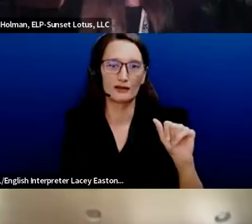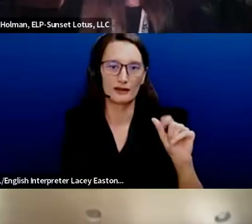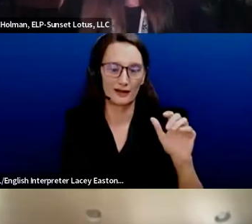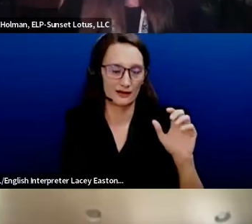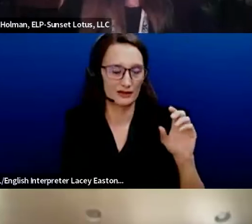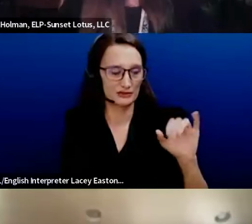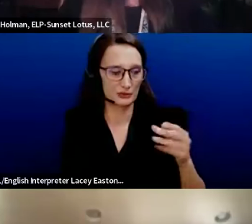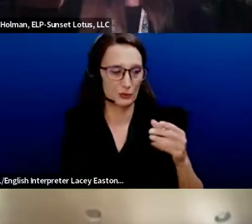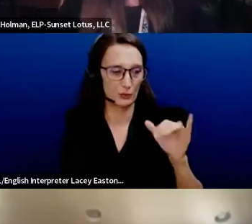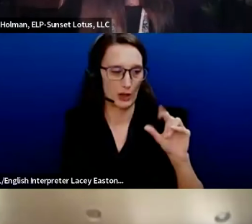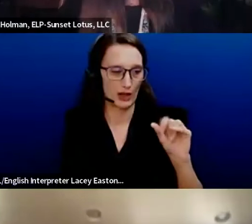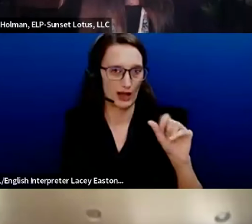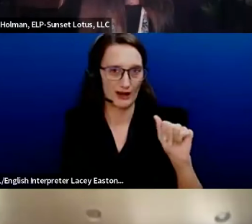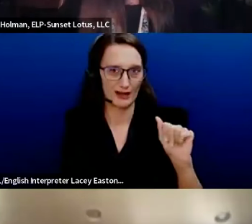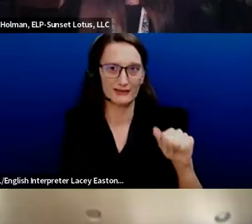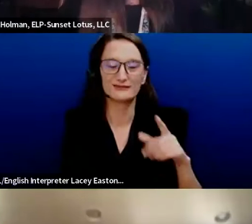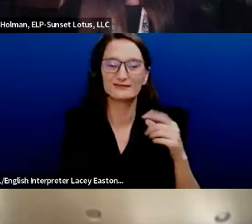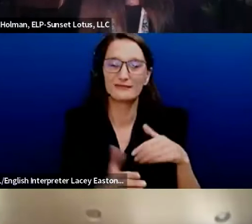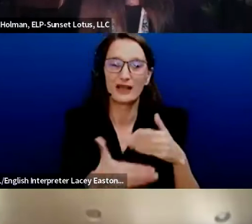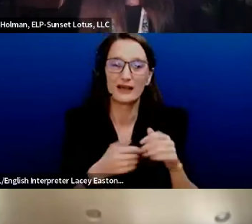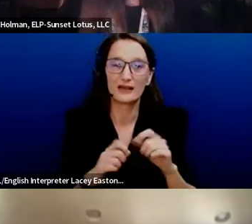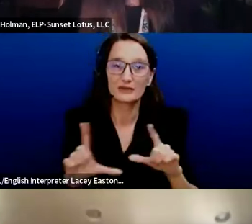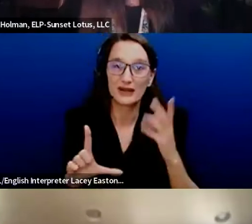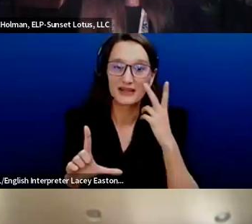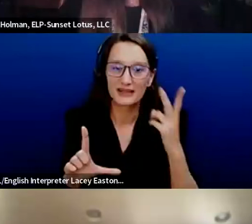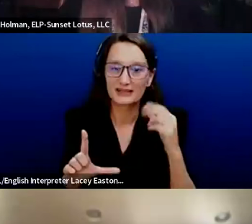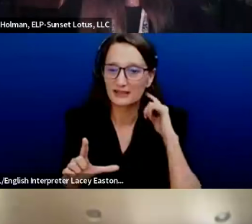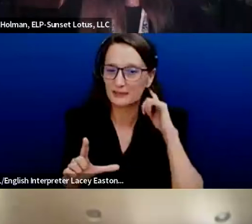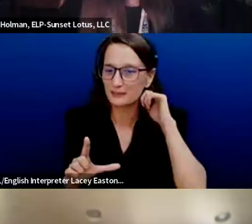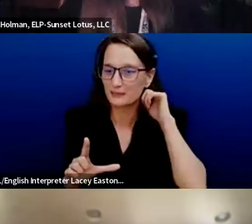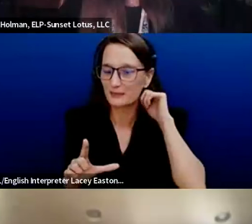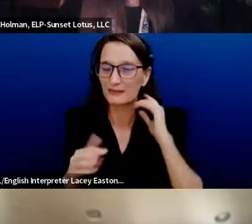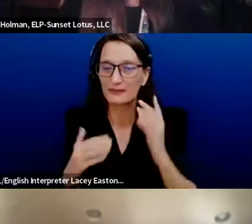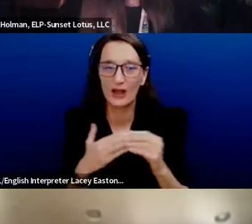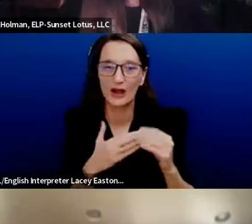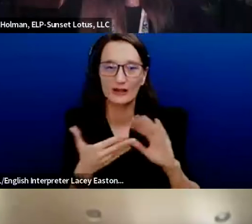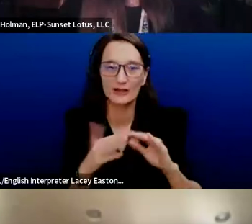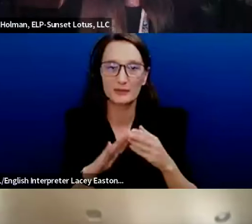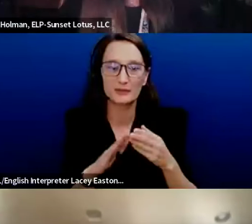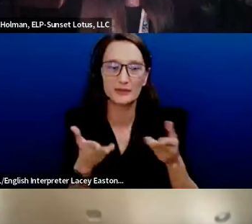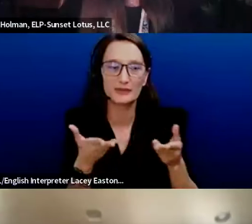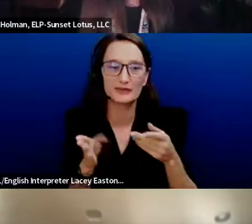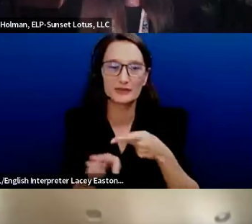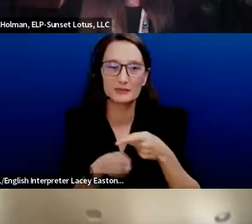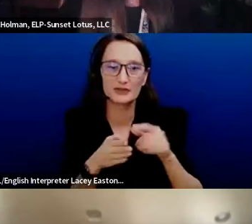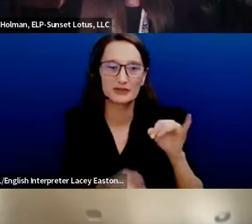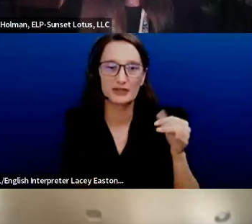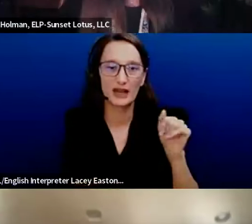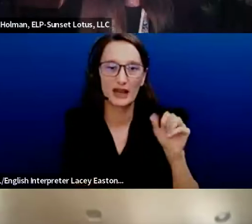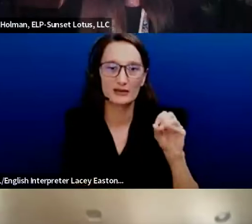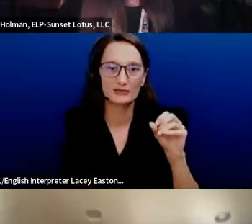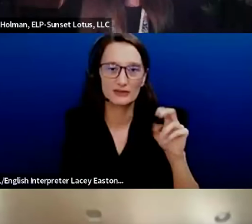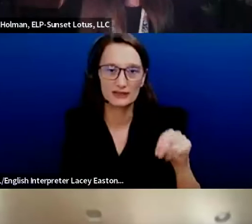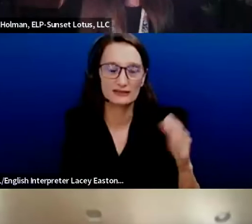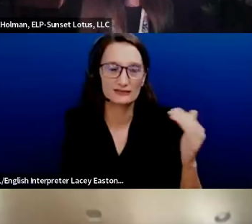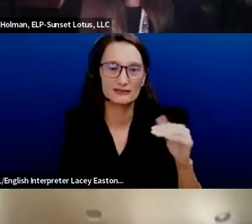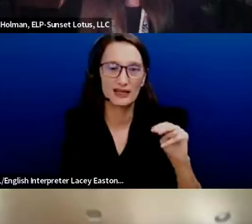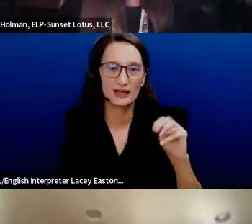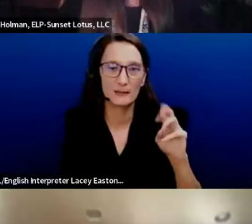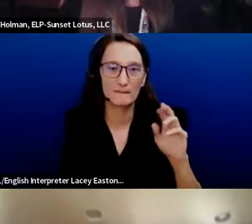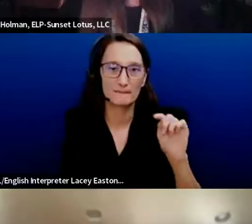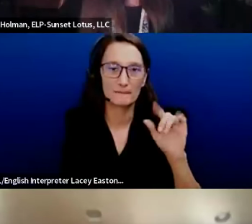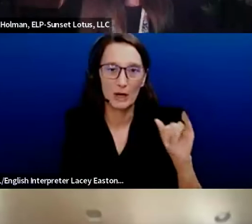next screen from Community Services, I see our lead Community Services Specialist, Jason, and I see Marty and